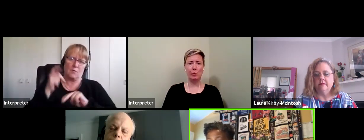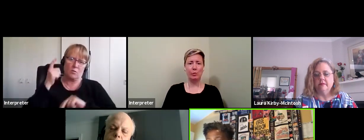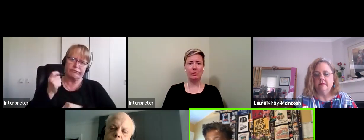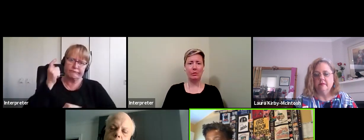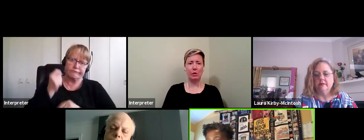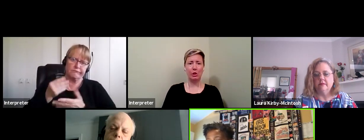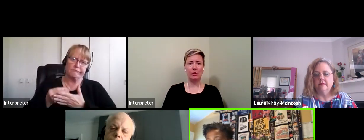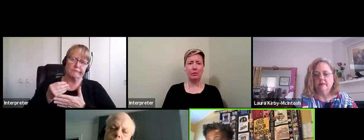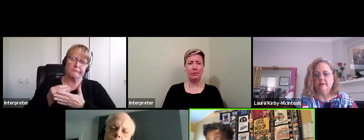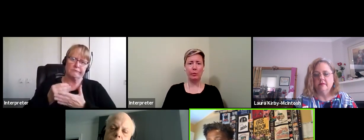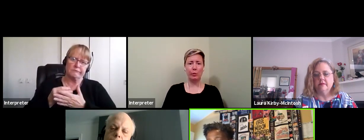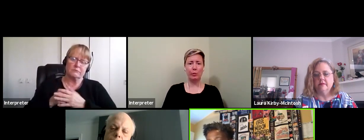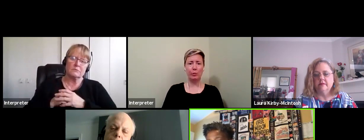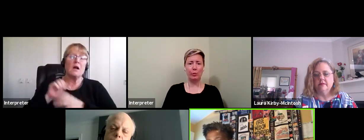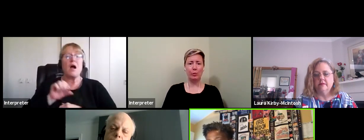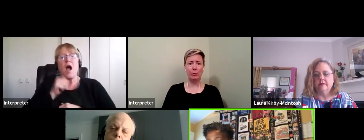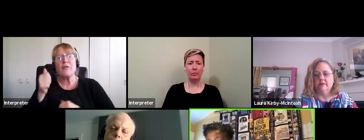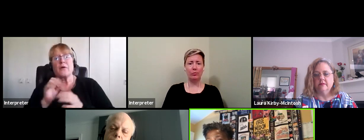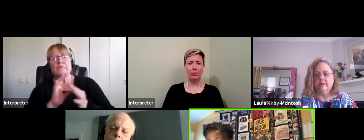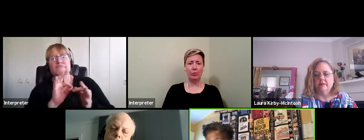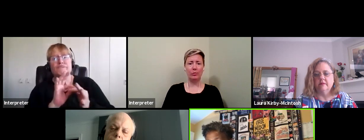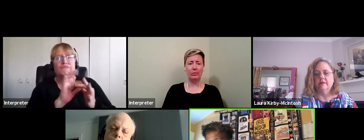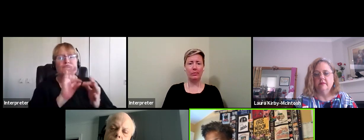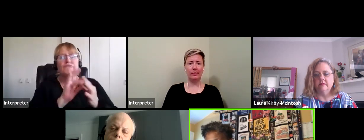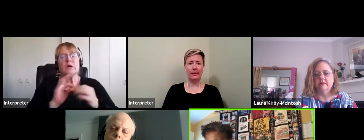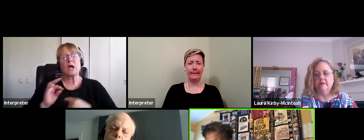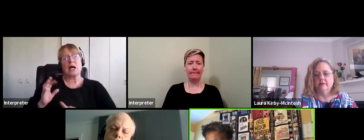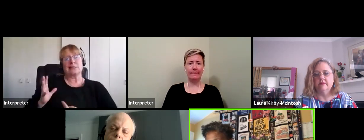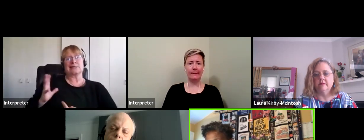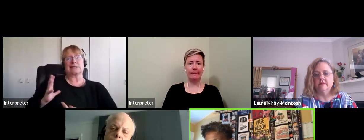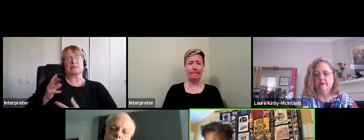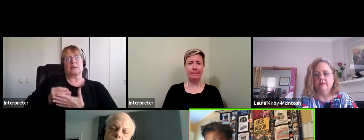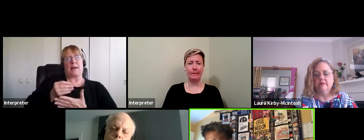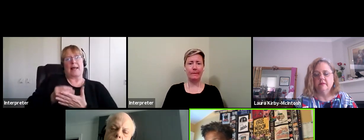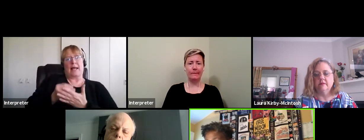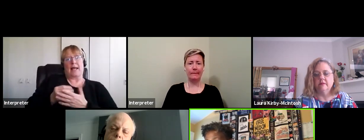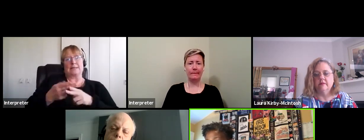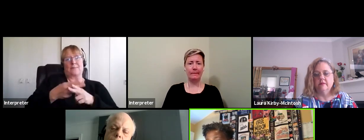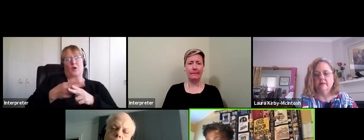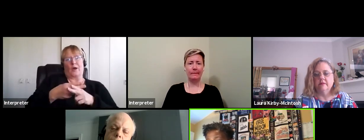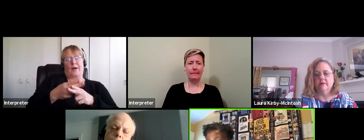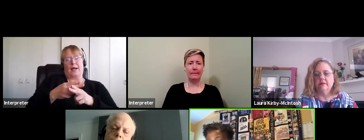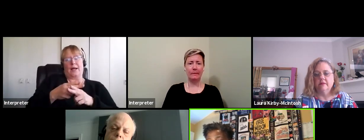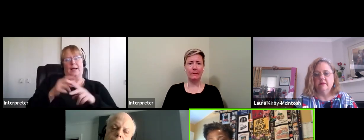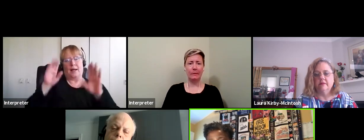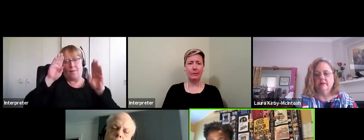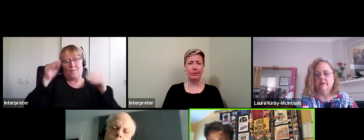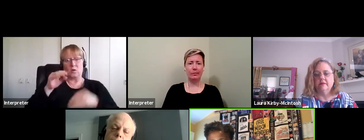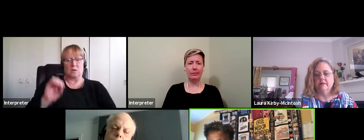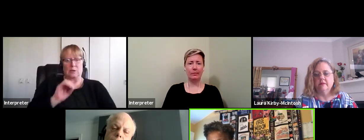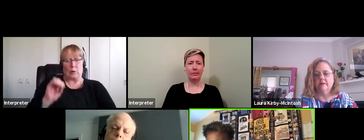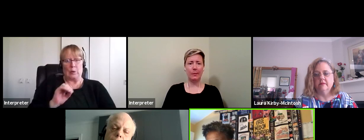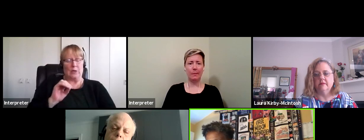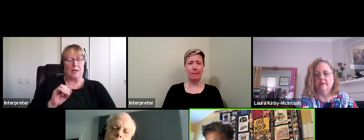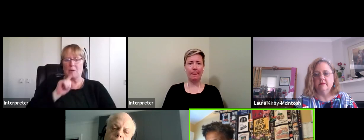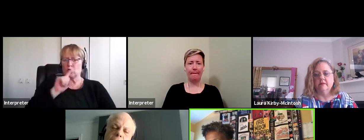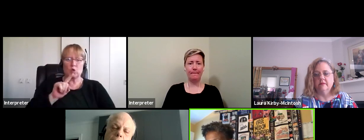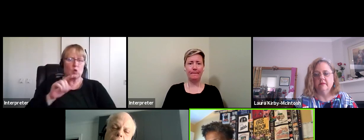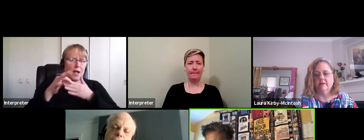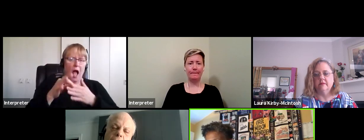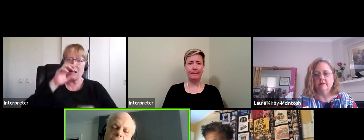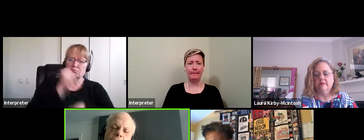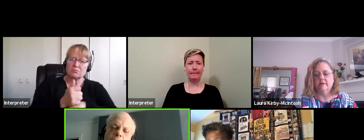been some talk of providing discretionary benefits at the provincial level, but no guidelines have been given.